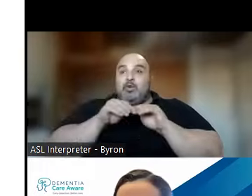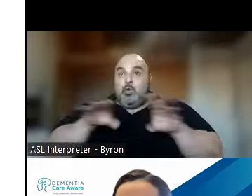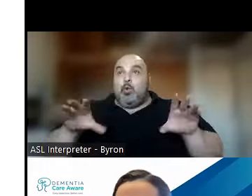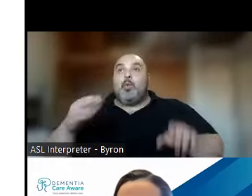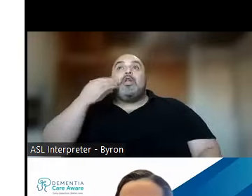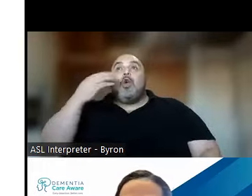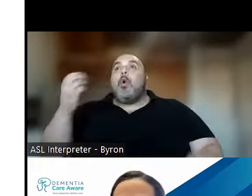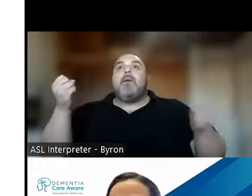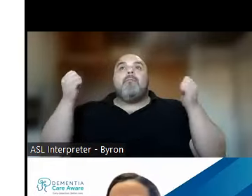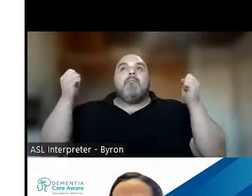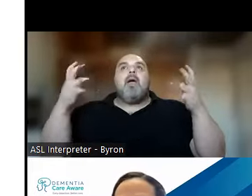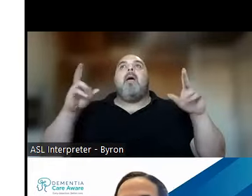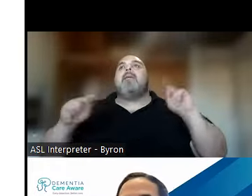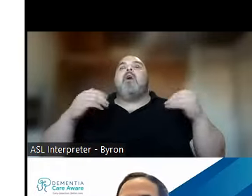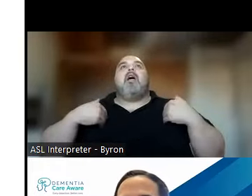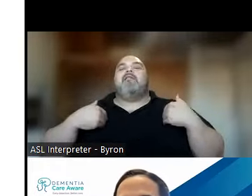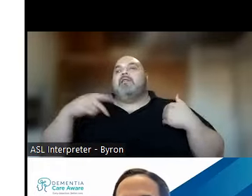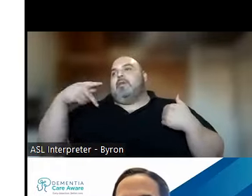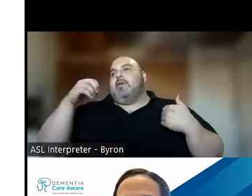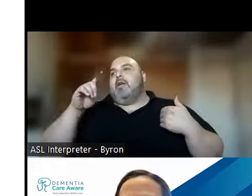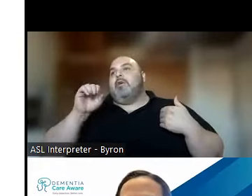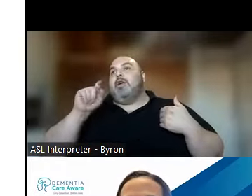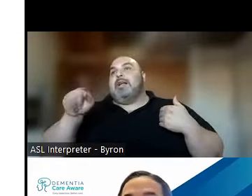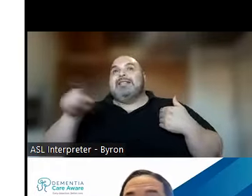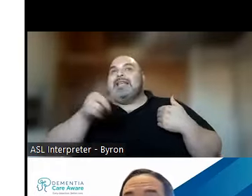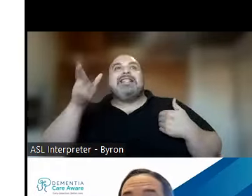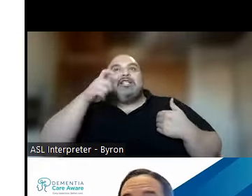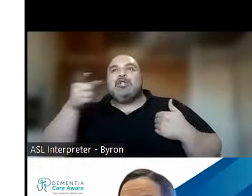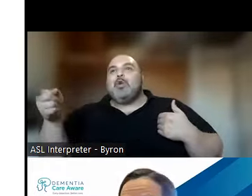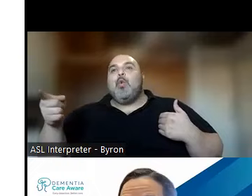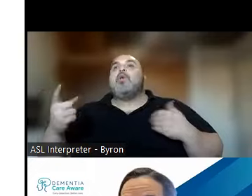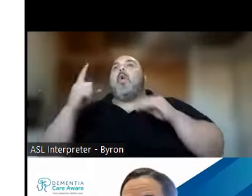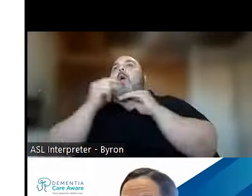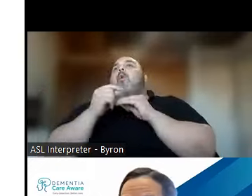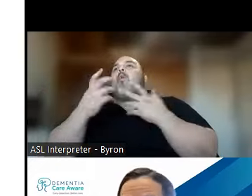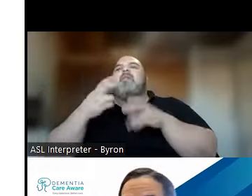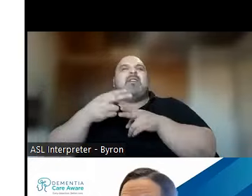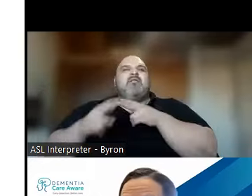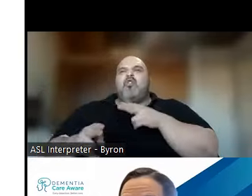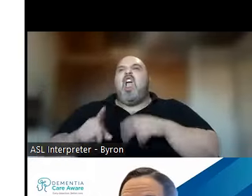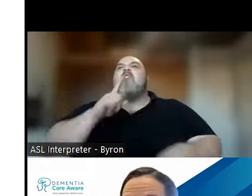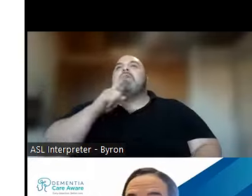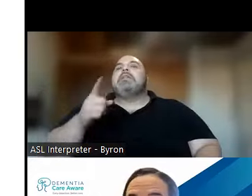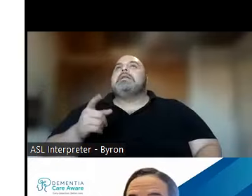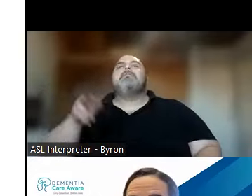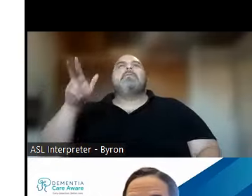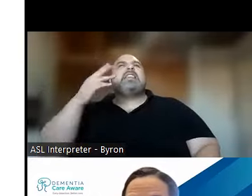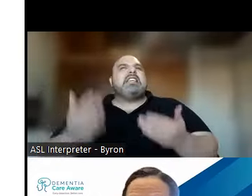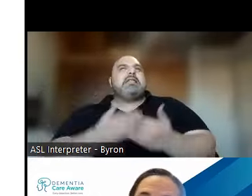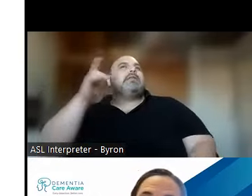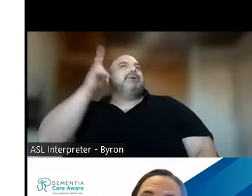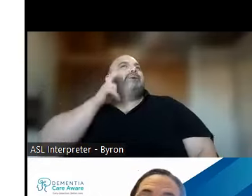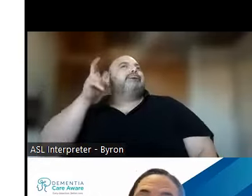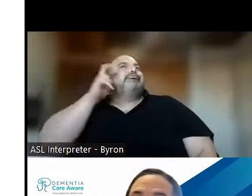got a million podcasts that they listen to, but this is one more, and we want to make them short and very digestible so that providers can get